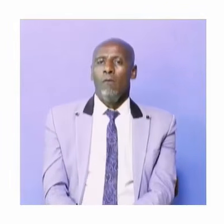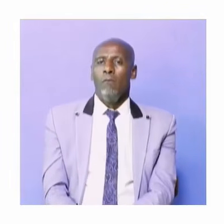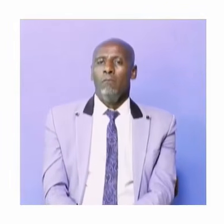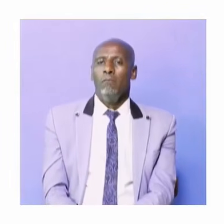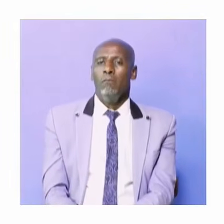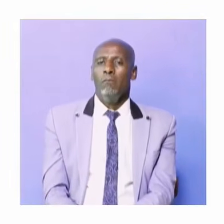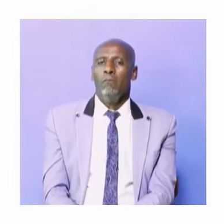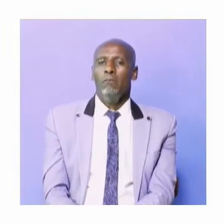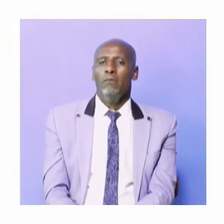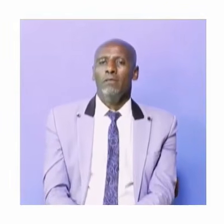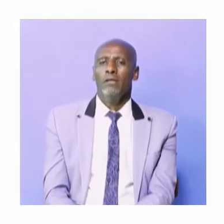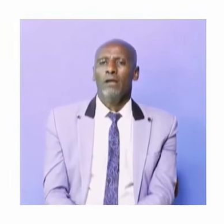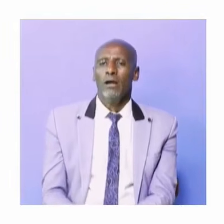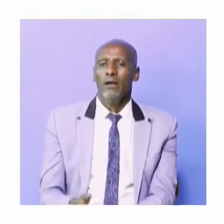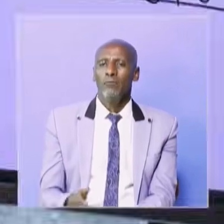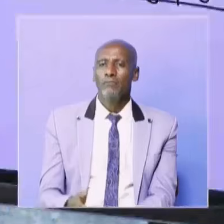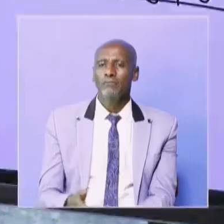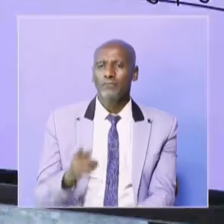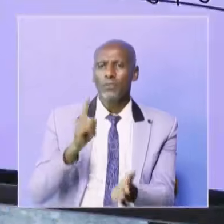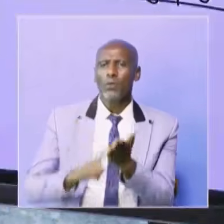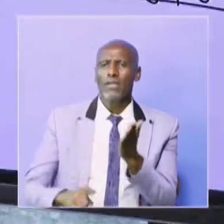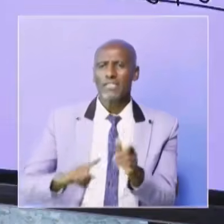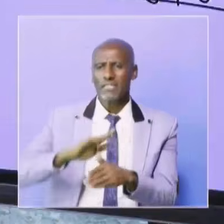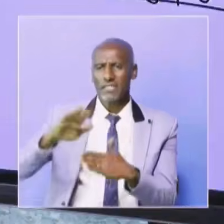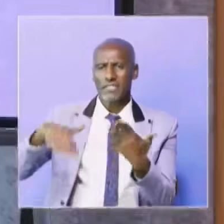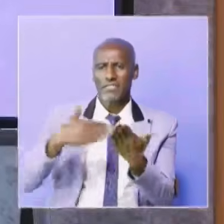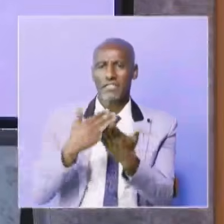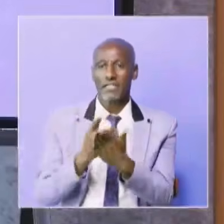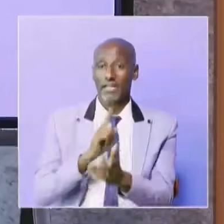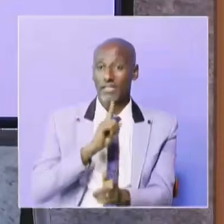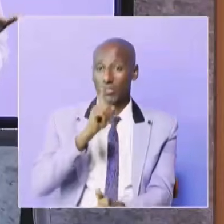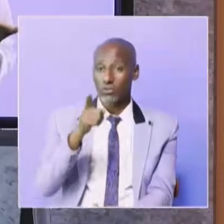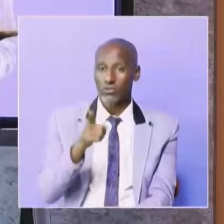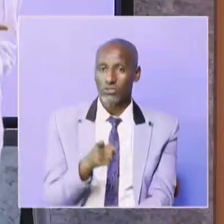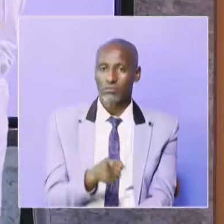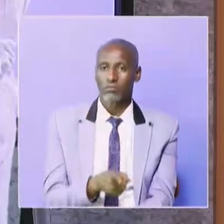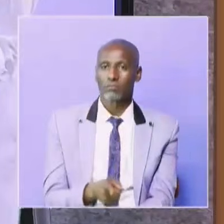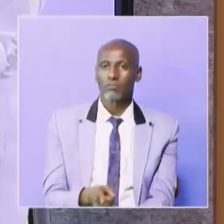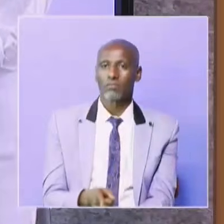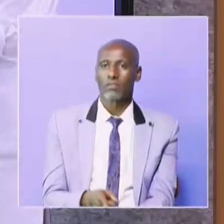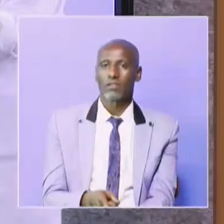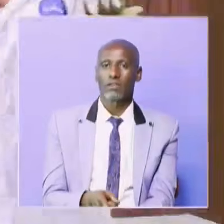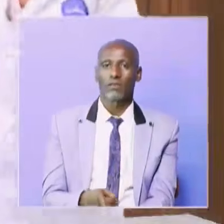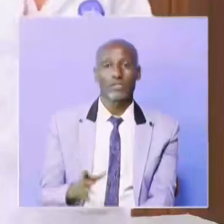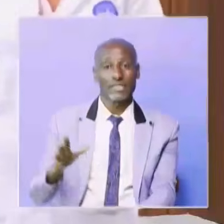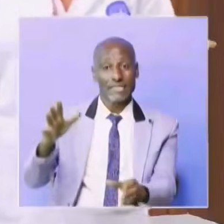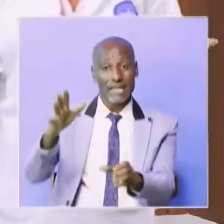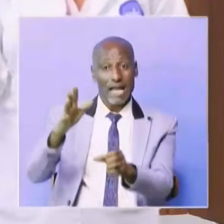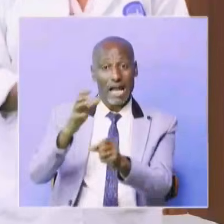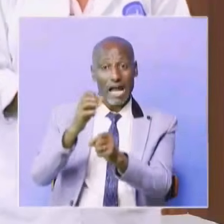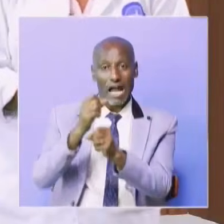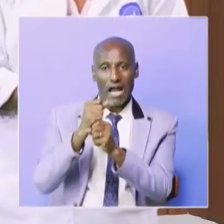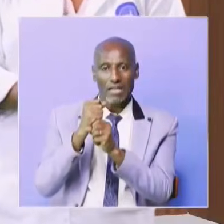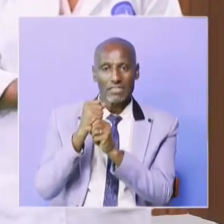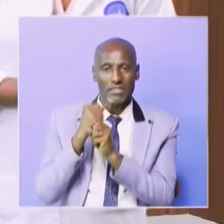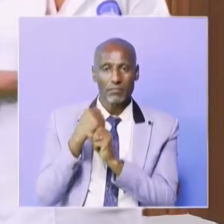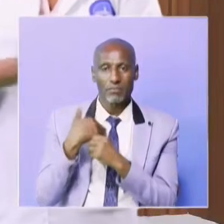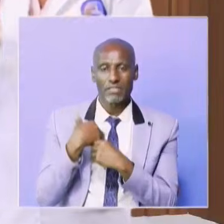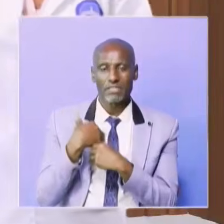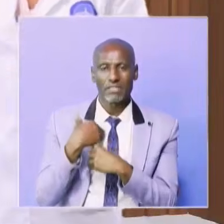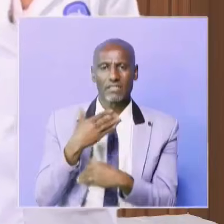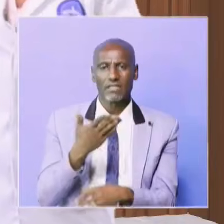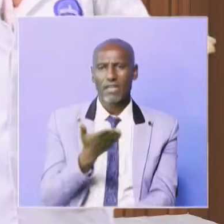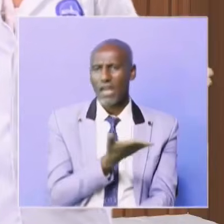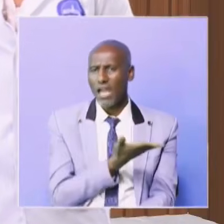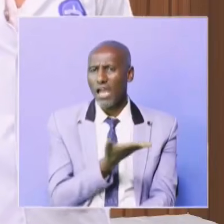Okay? What do we mean when we say general truth? Which means a fact which is accepted everywhere you go. Right?